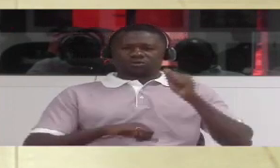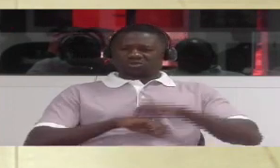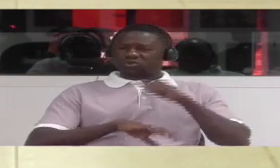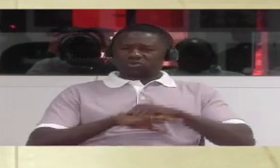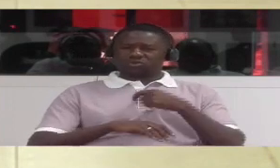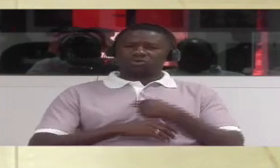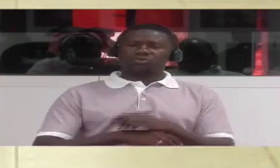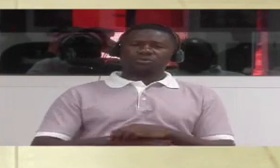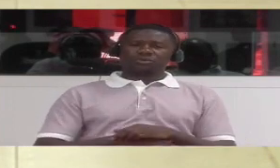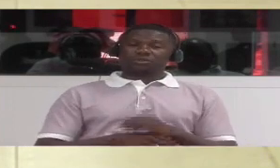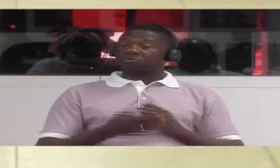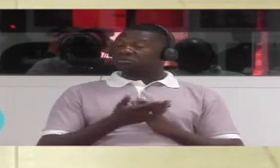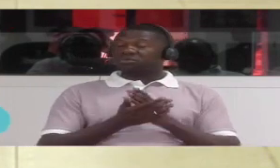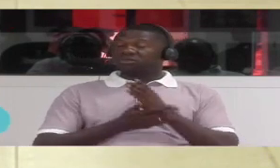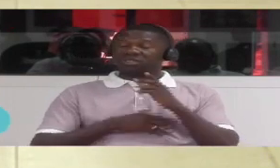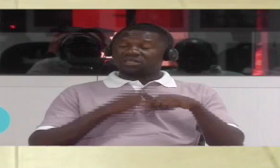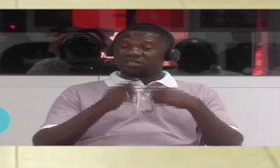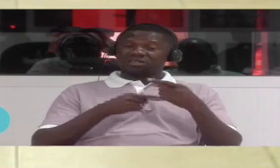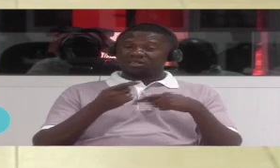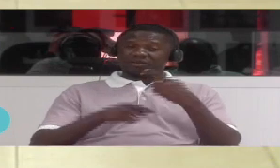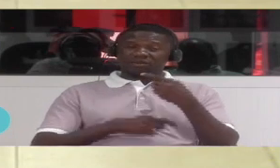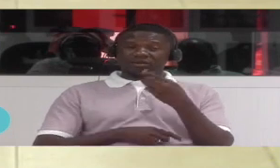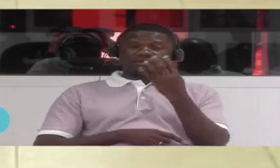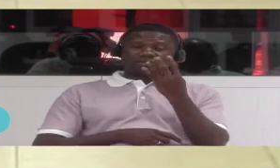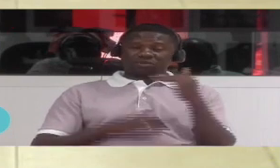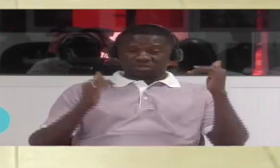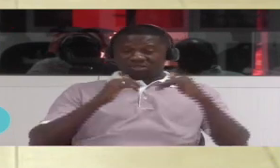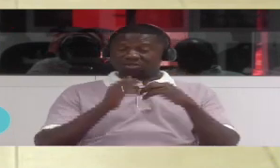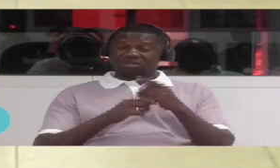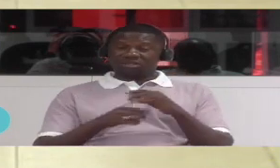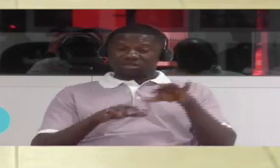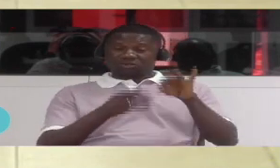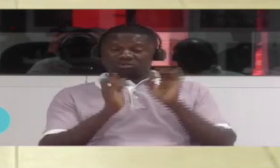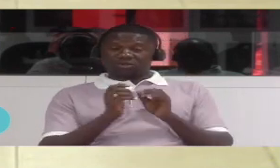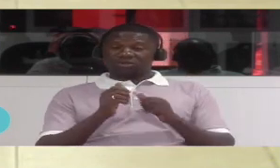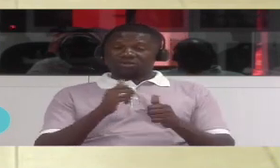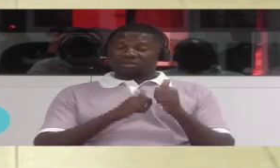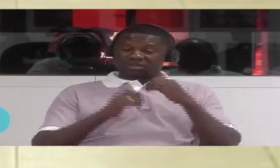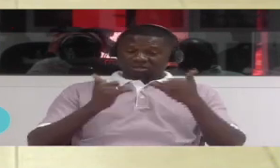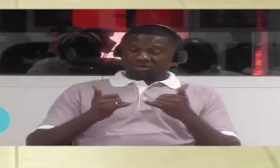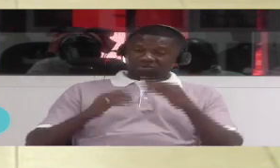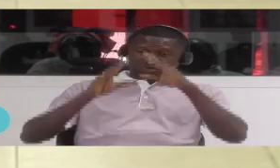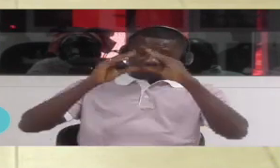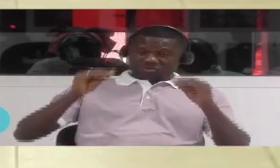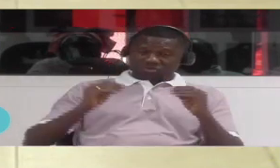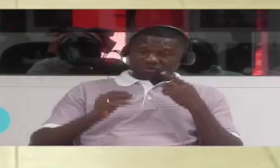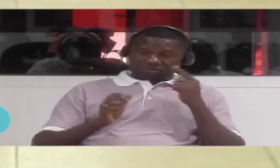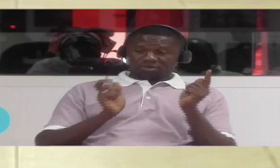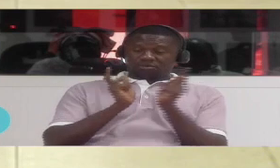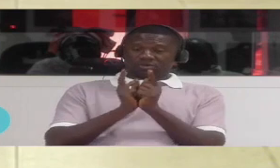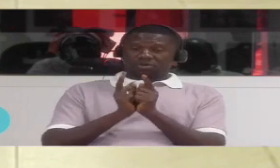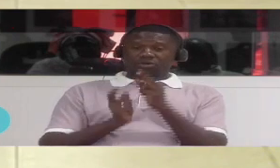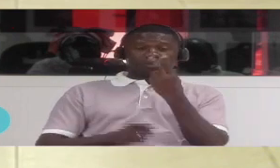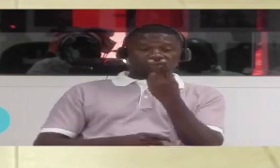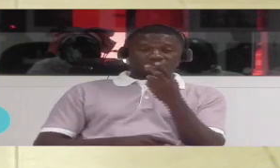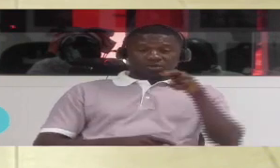that. Then after that first session, they took me now to a room where I found two NIA